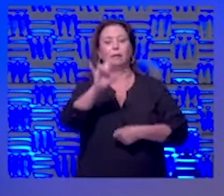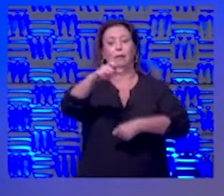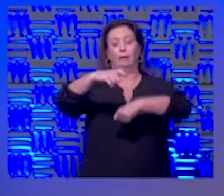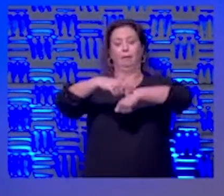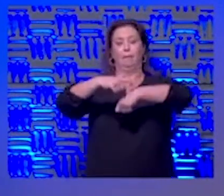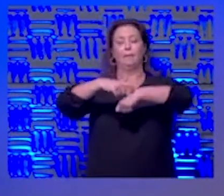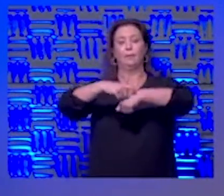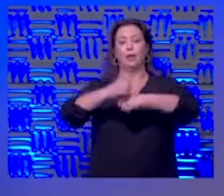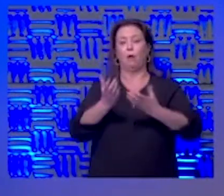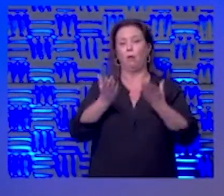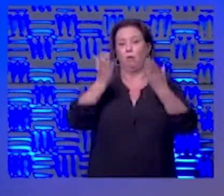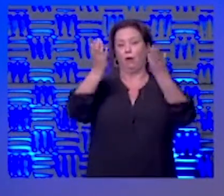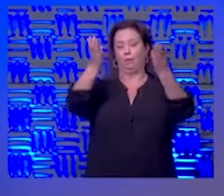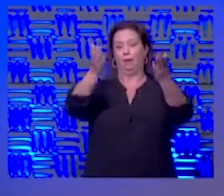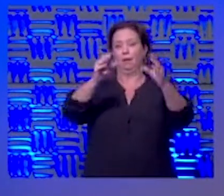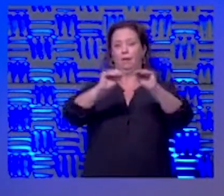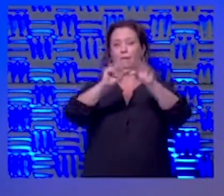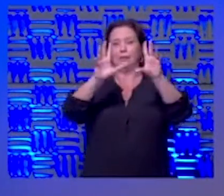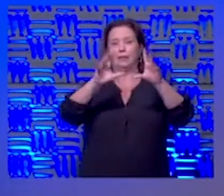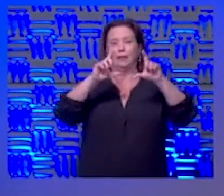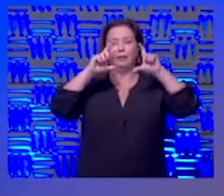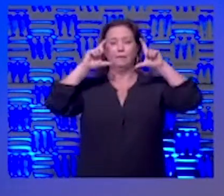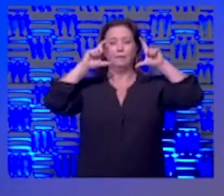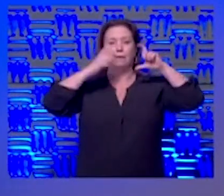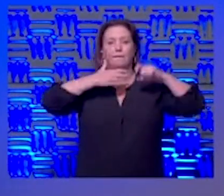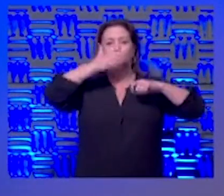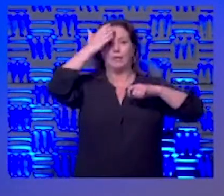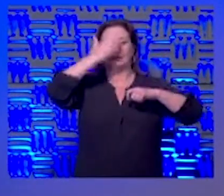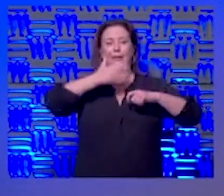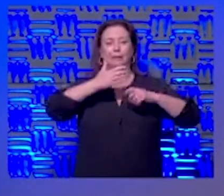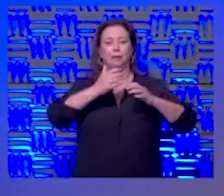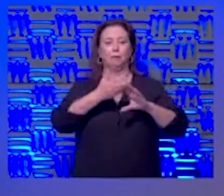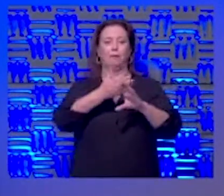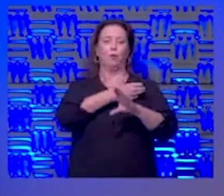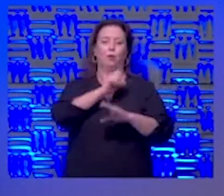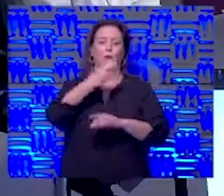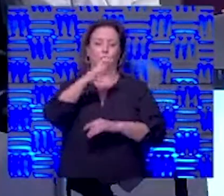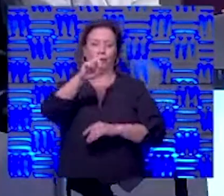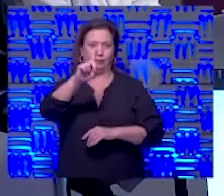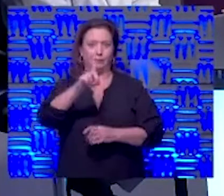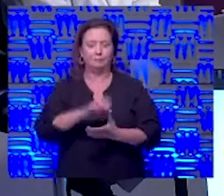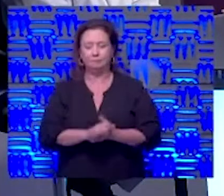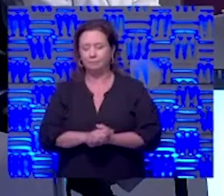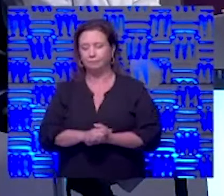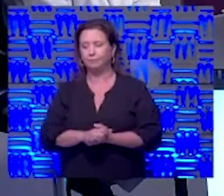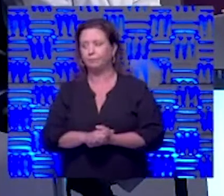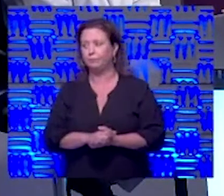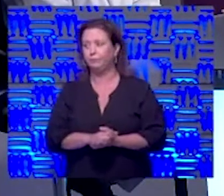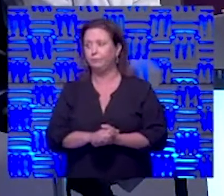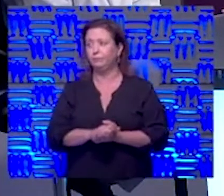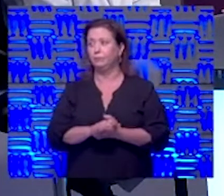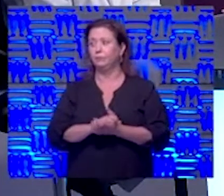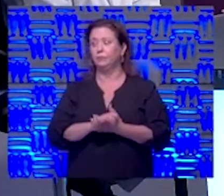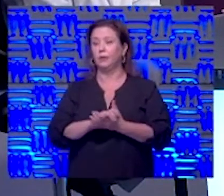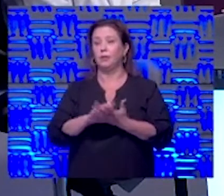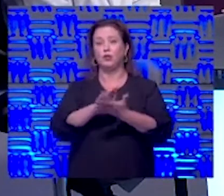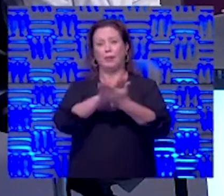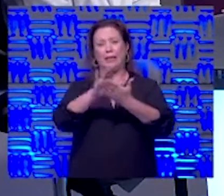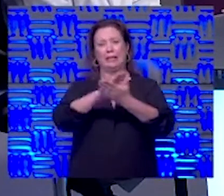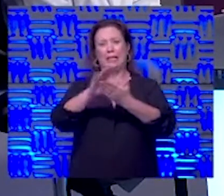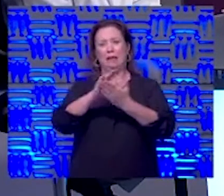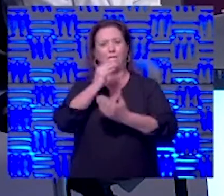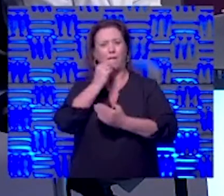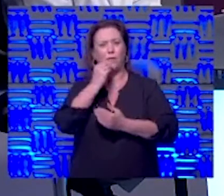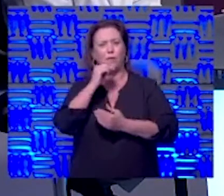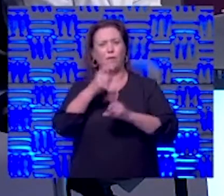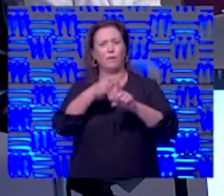point, recommend obviously the face mask before the face shield. Brooke wants to know, should we still be wiping down groceries?